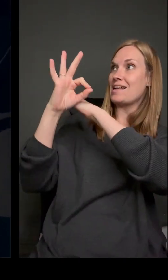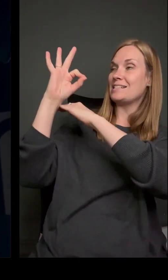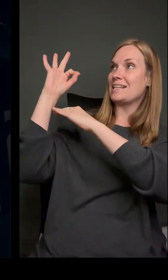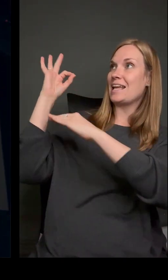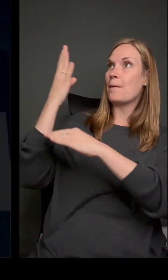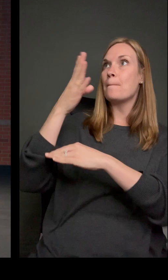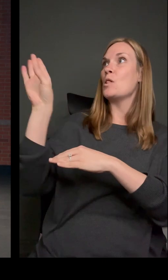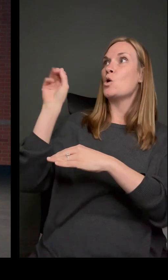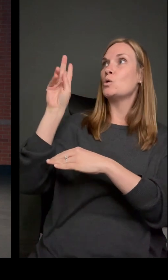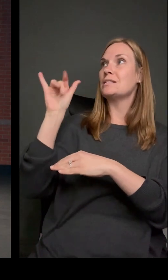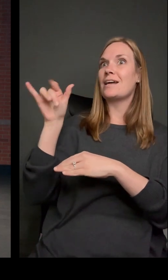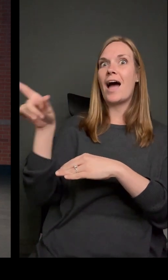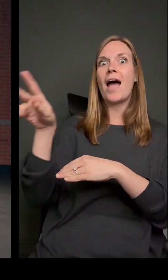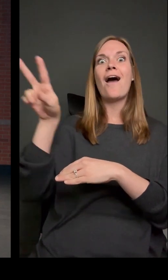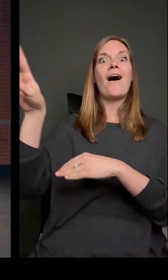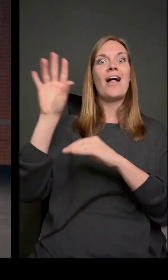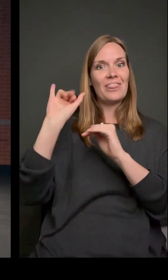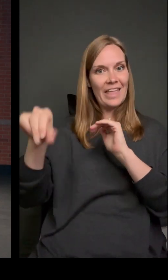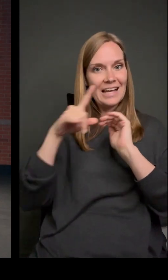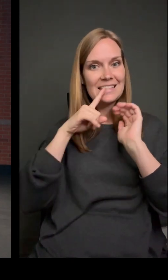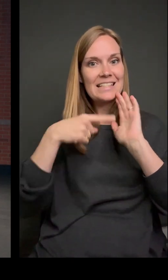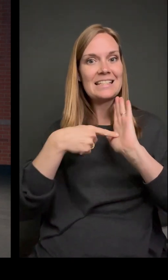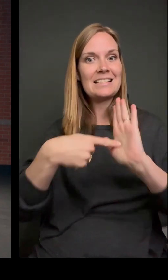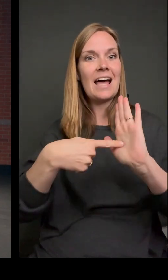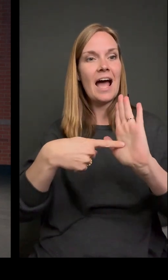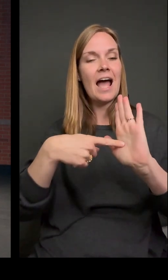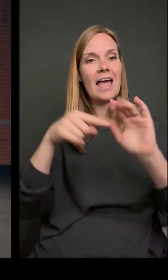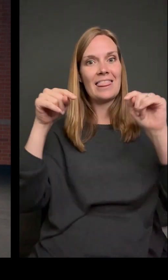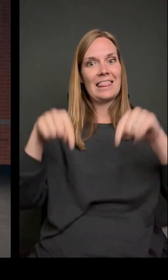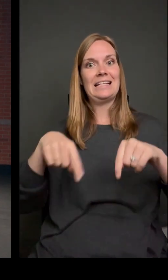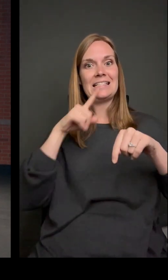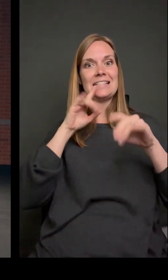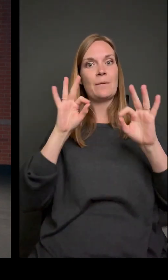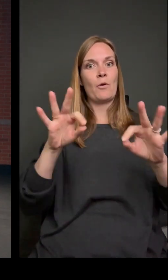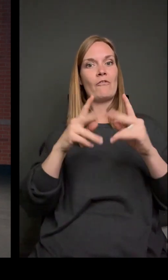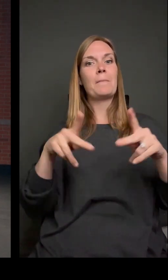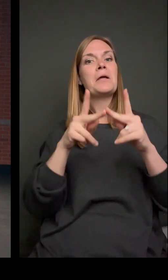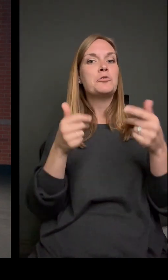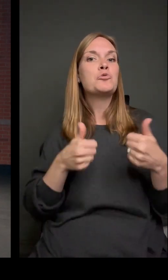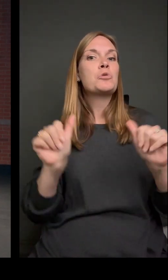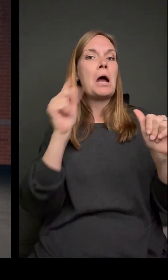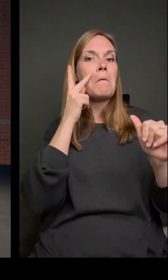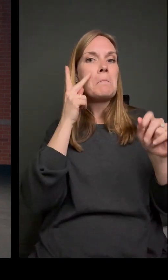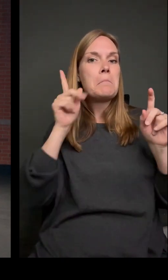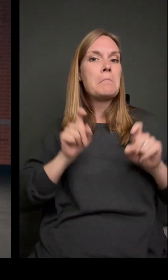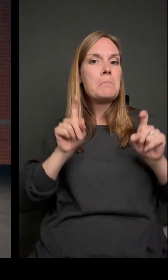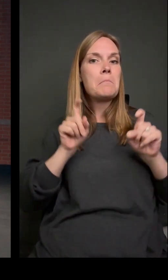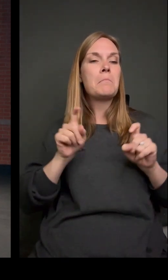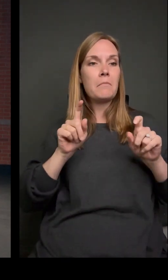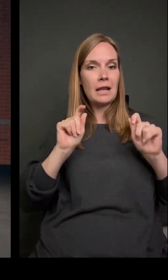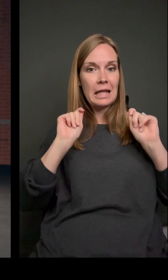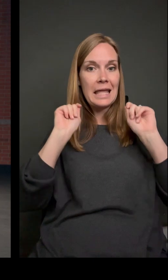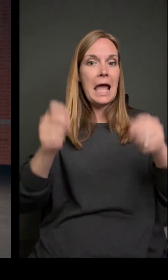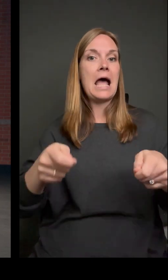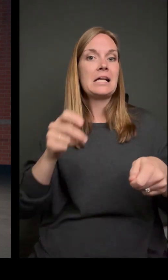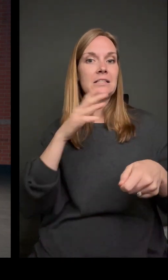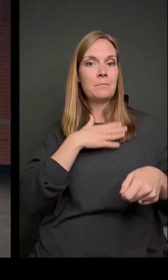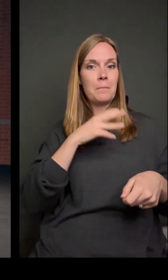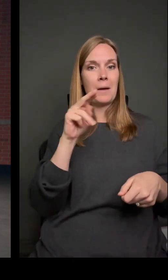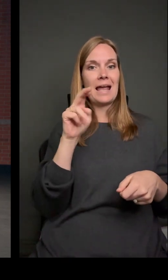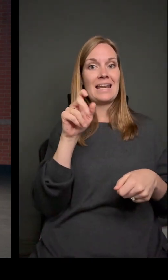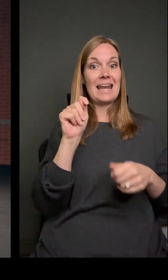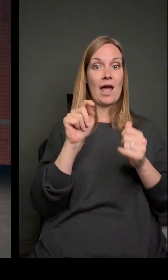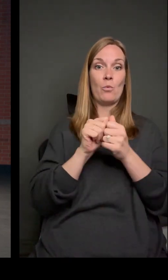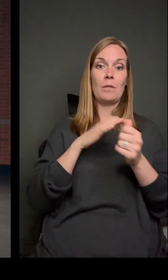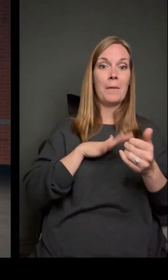blue sky, and he thought, this is another omen, a sign that this would be the perfect place for me to cast out my net for the very first time in my newly named